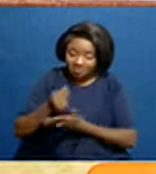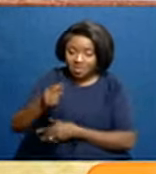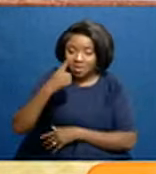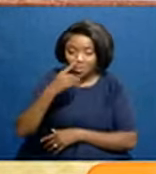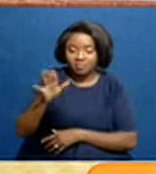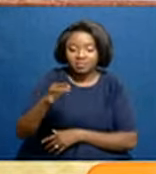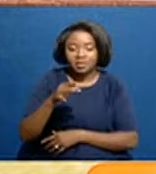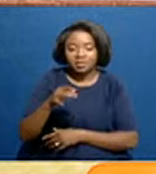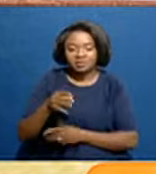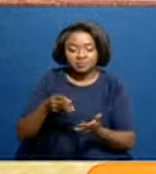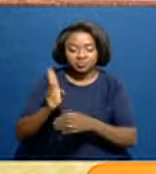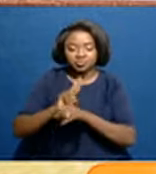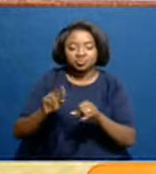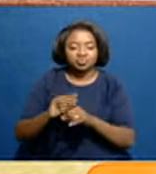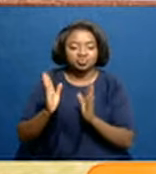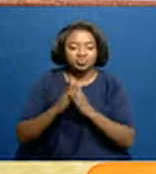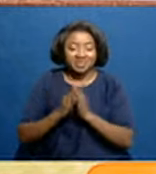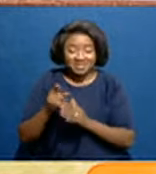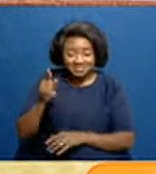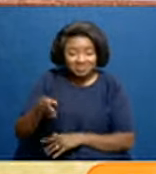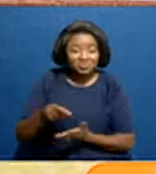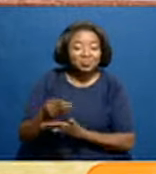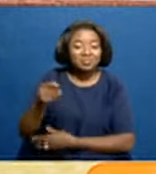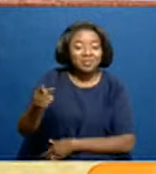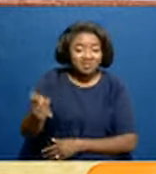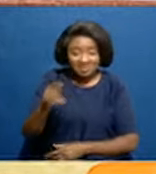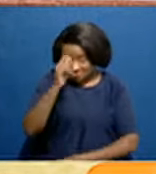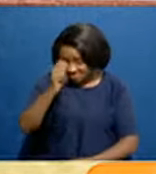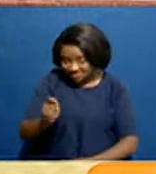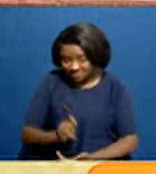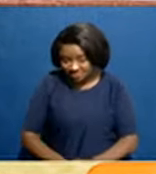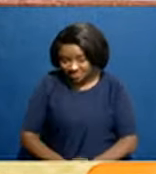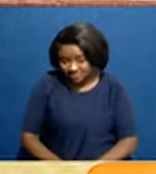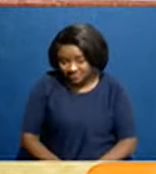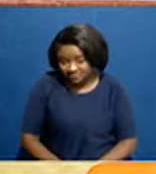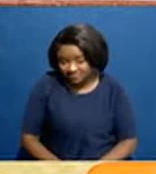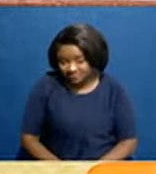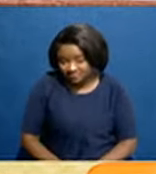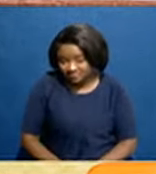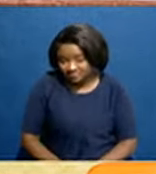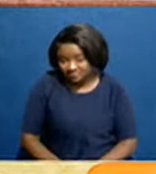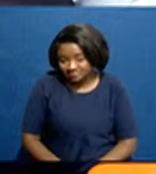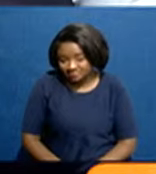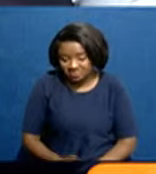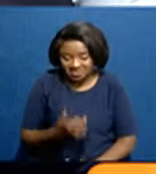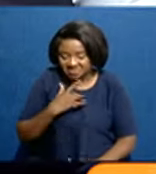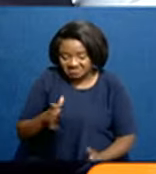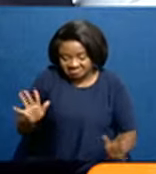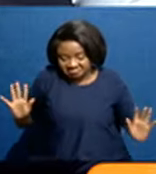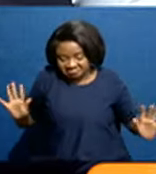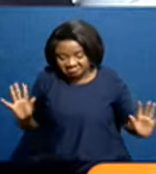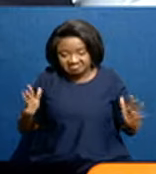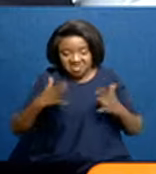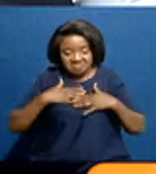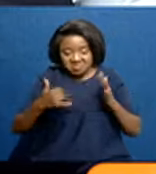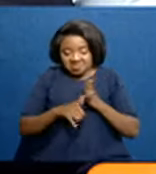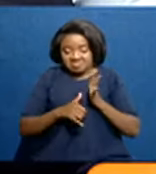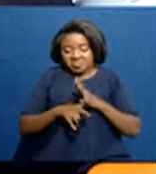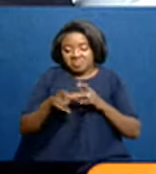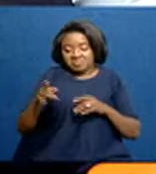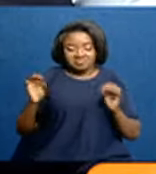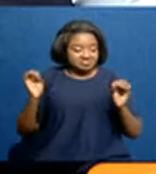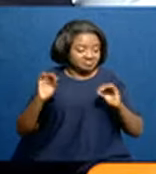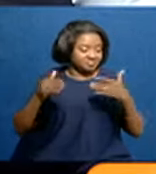How much is there dignity in that? So are we really having or are we saying it is not my problem? Mm. Okay?